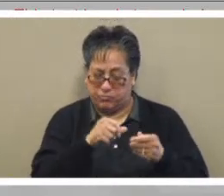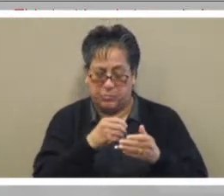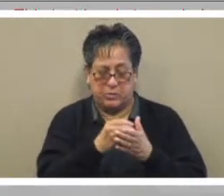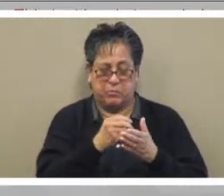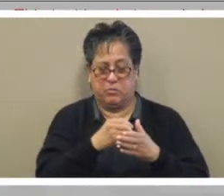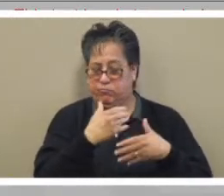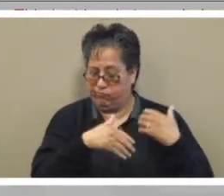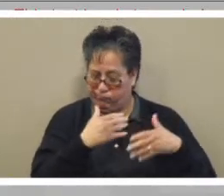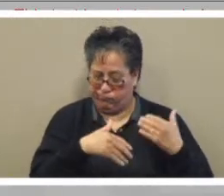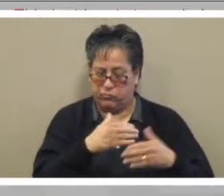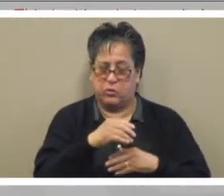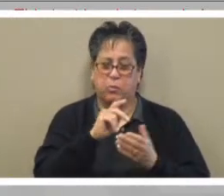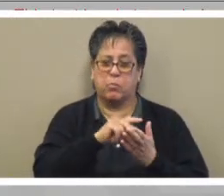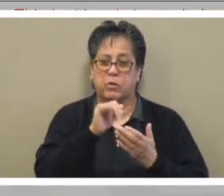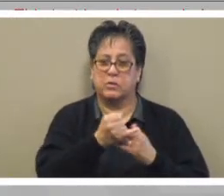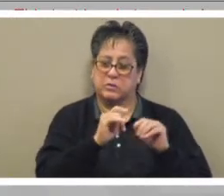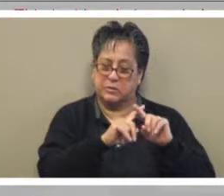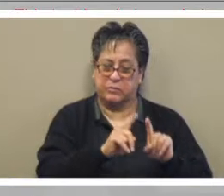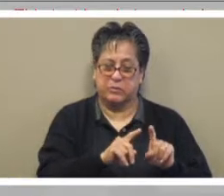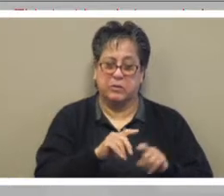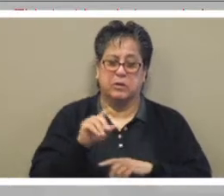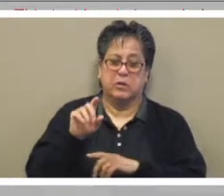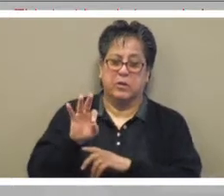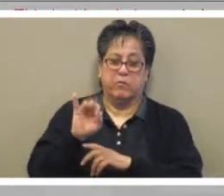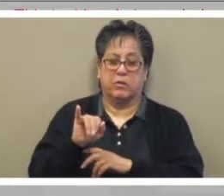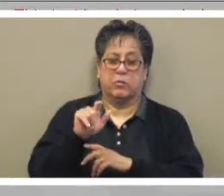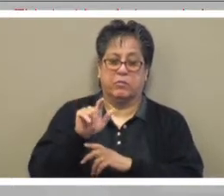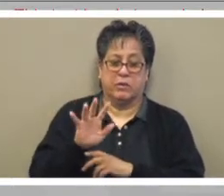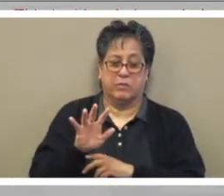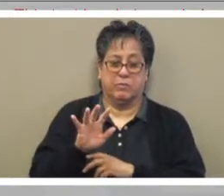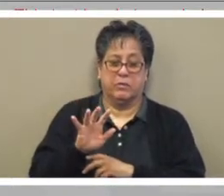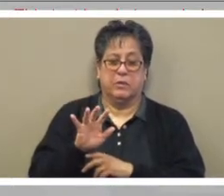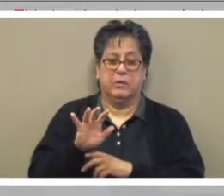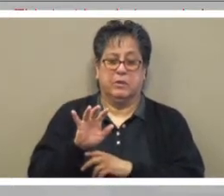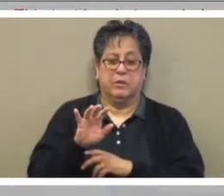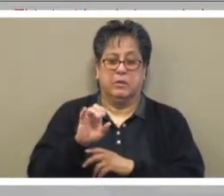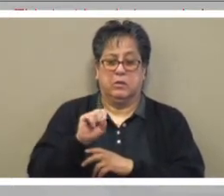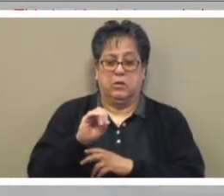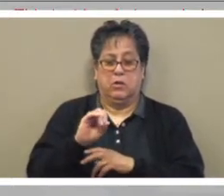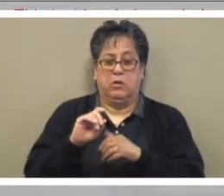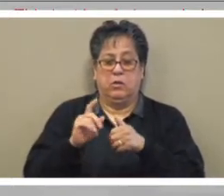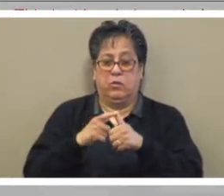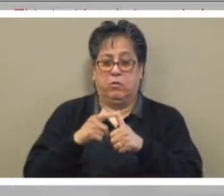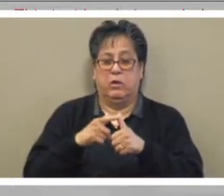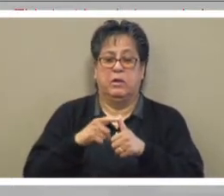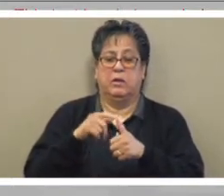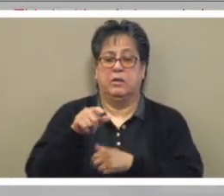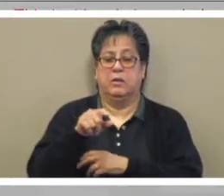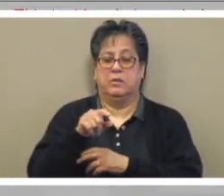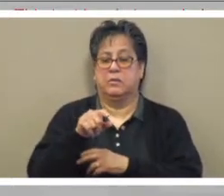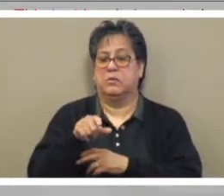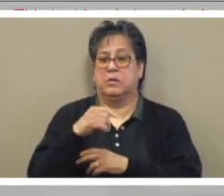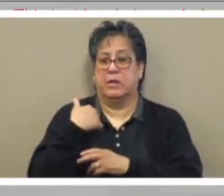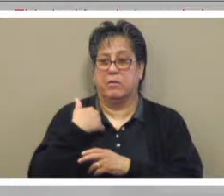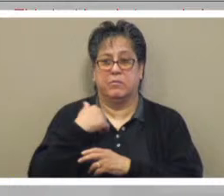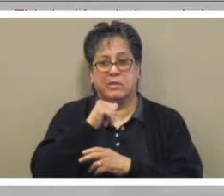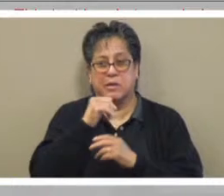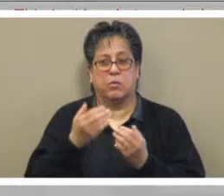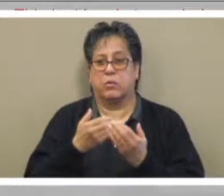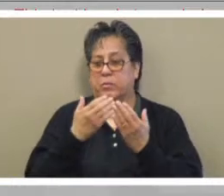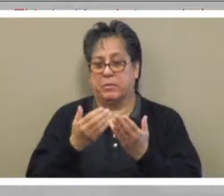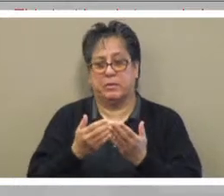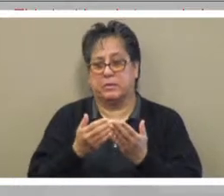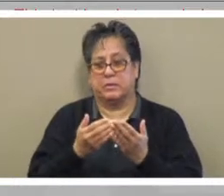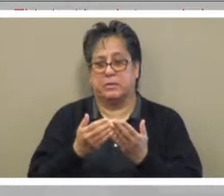projects moving. Our fiscal year 2025, you'll see here the first row there again, due to the amount of bond proceeds that we have on hand, we're not recommending